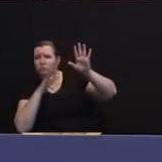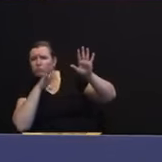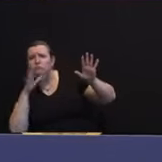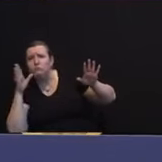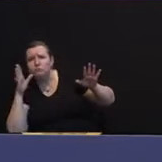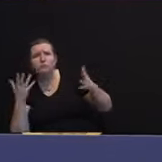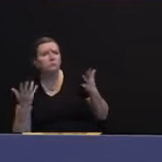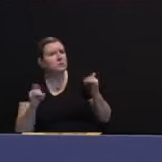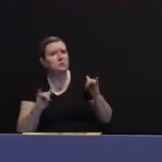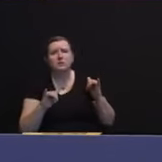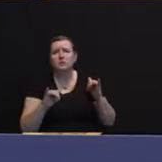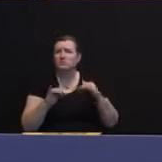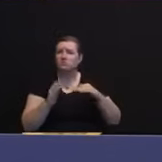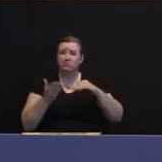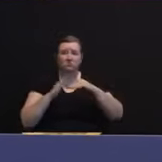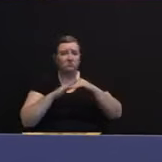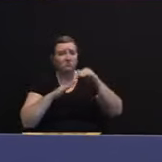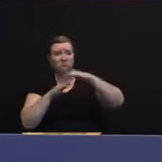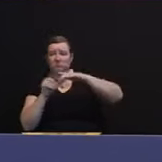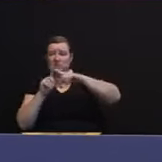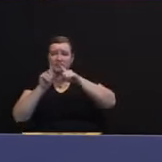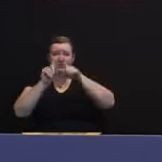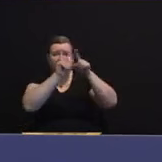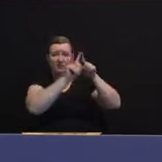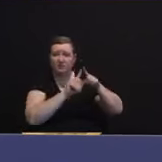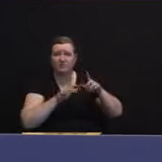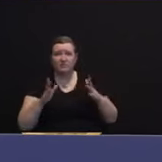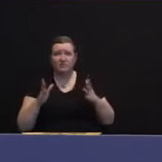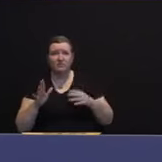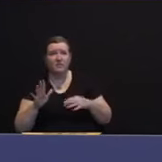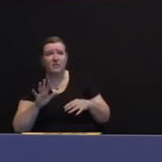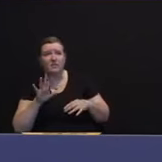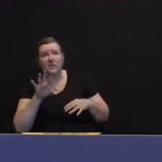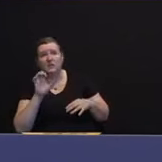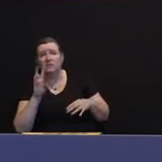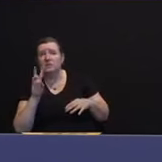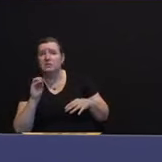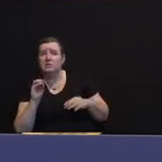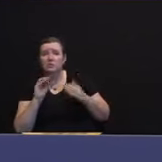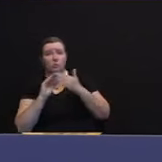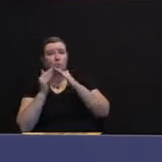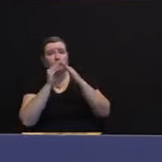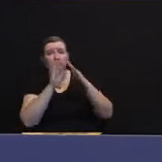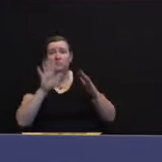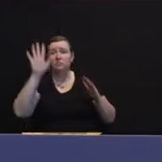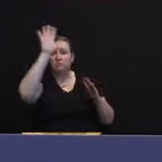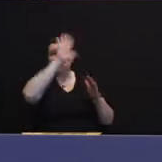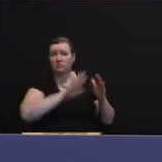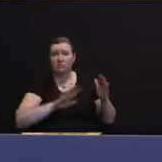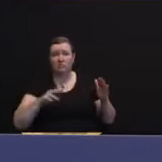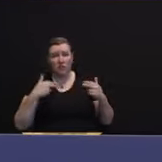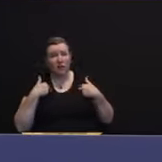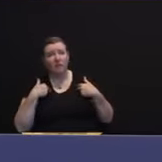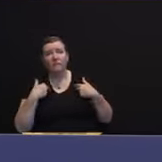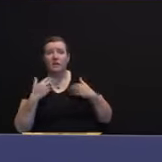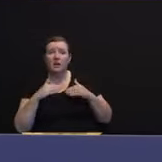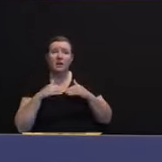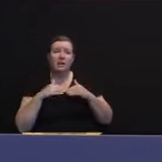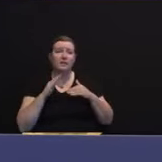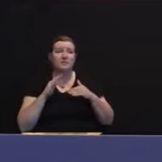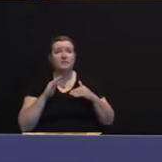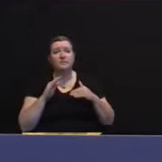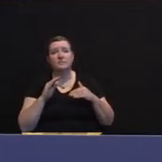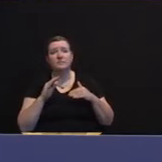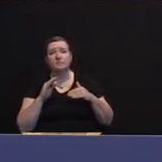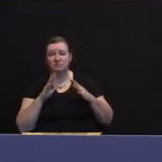565 communities in many cases. We have, I believe, the two densest counties in America, in Hudson and Essex County,